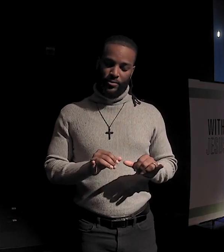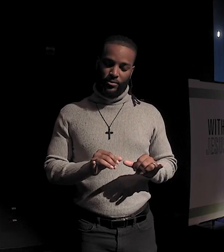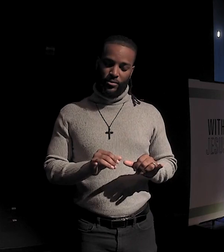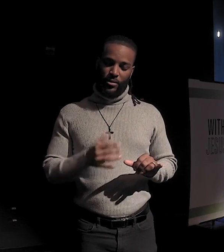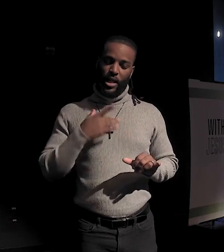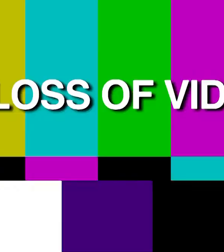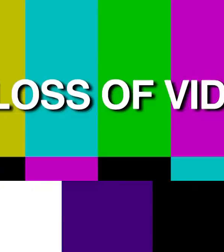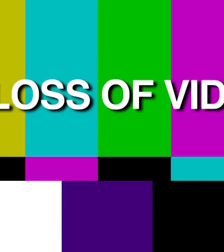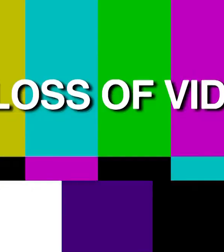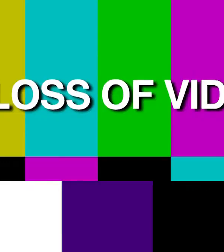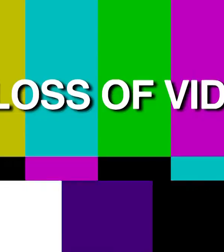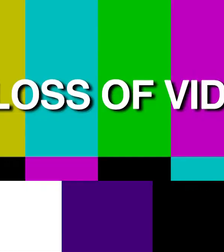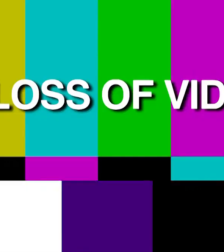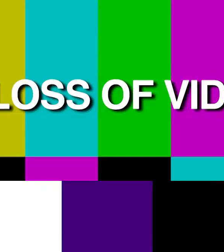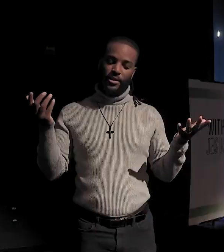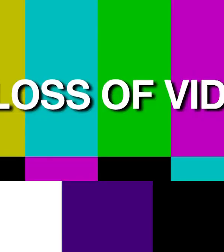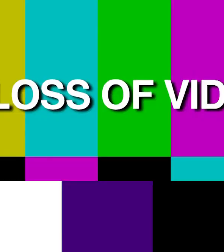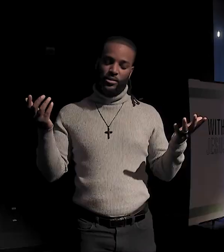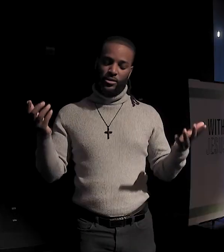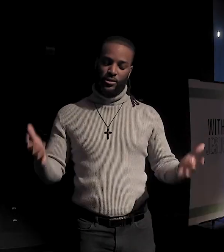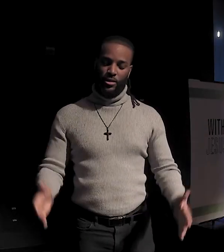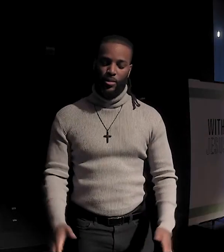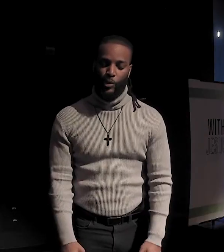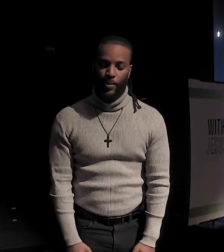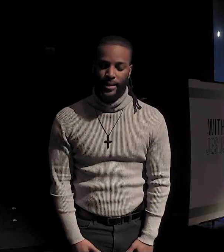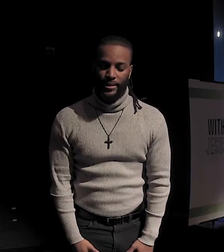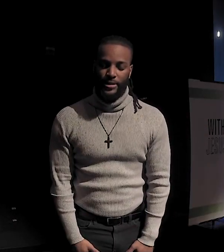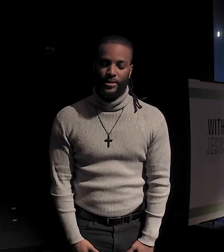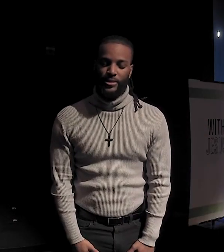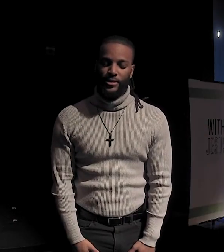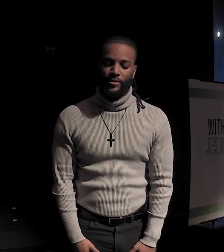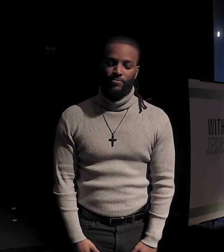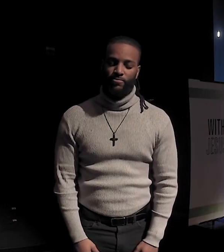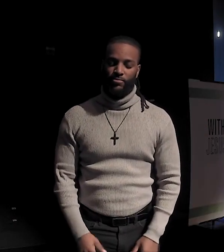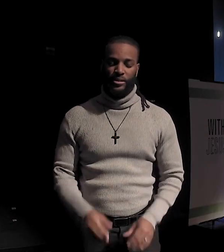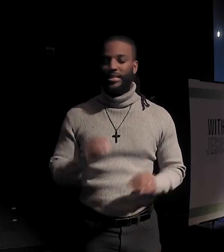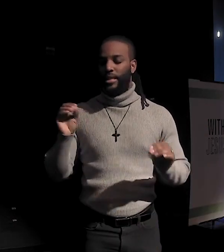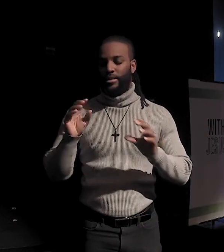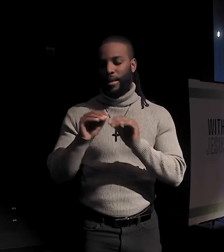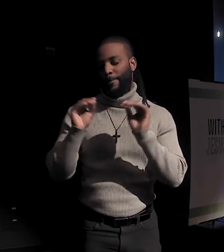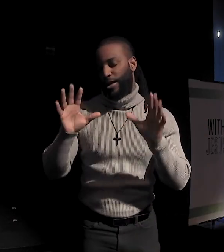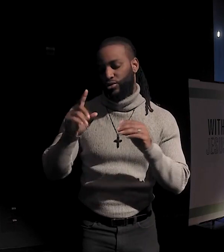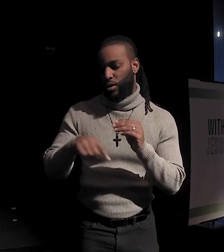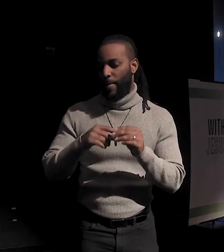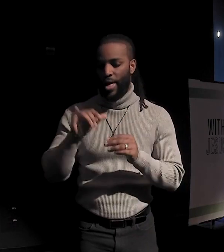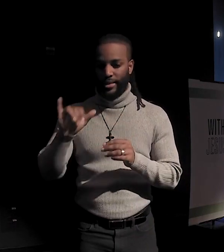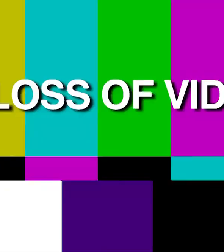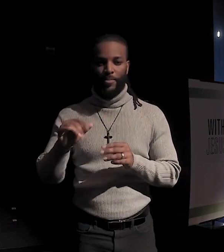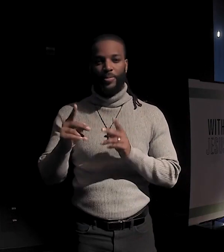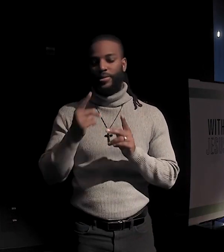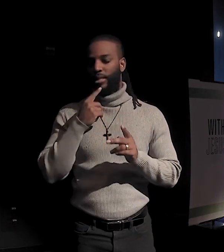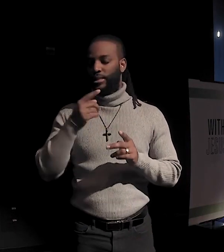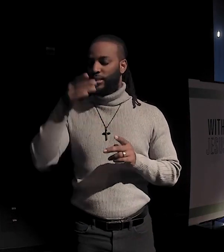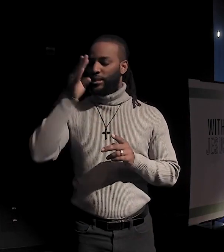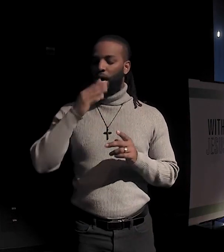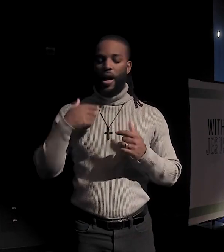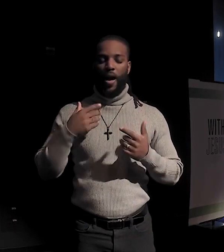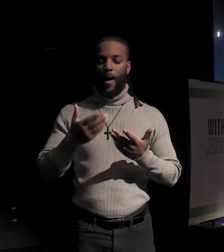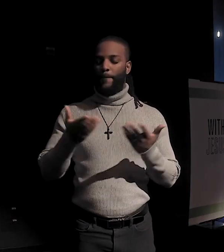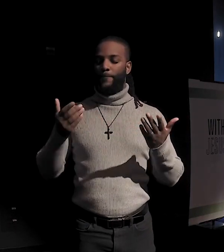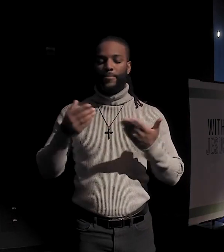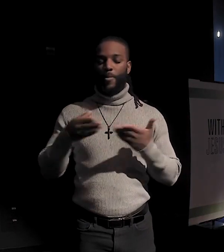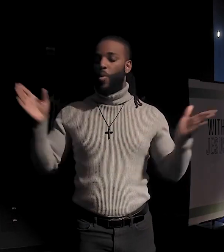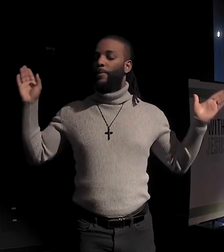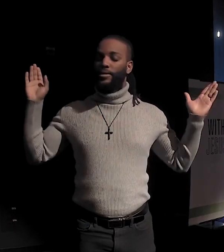I like to open my hands, put it on my knees. There's nothing mystical or magical, but I just kind of say, God, I'm open. Holy Spirit, I'm